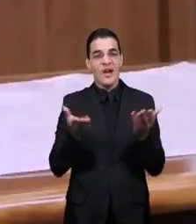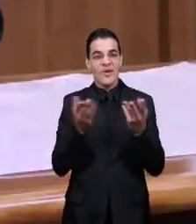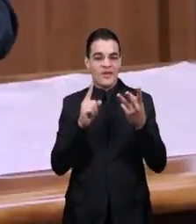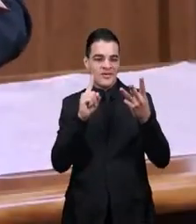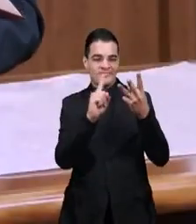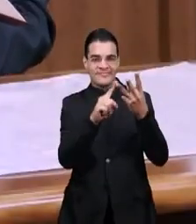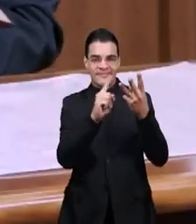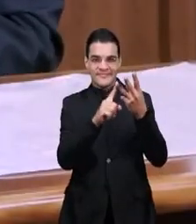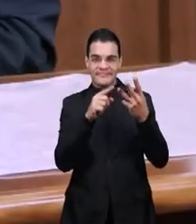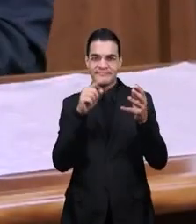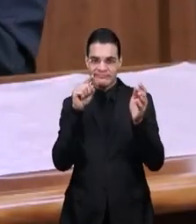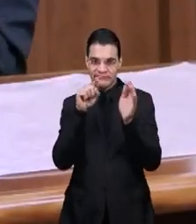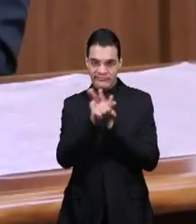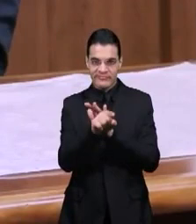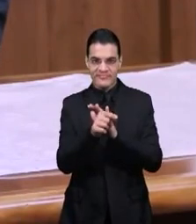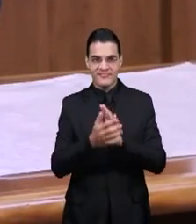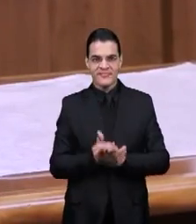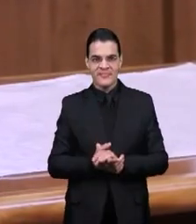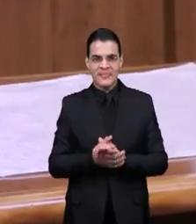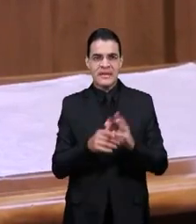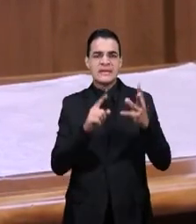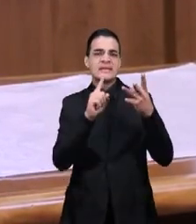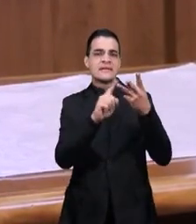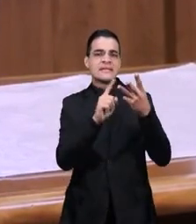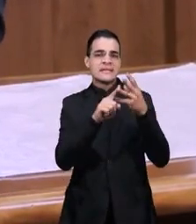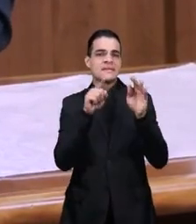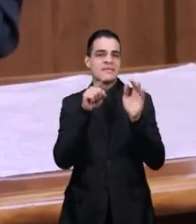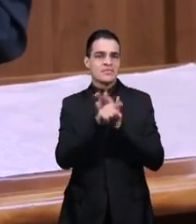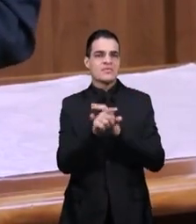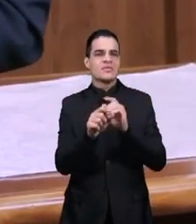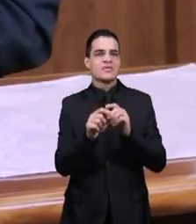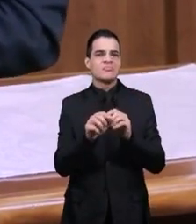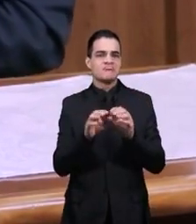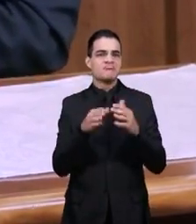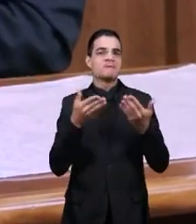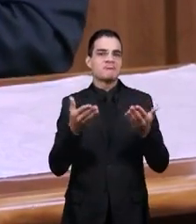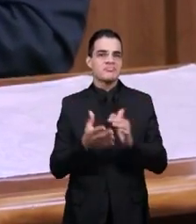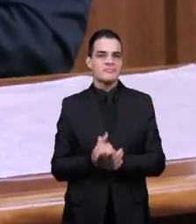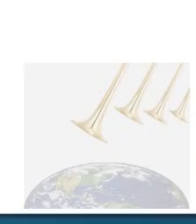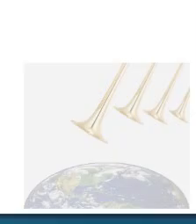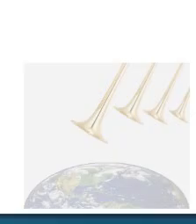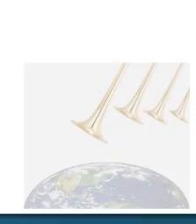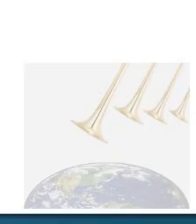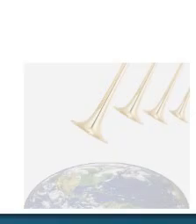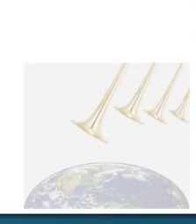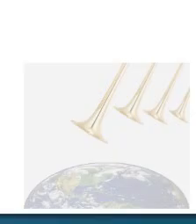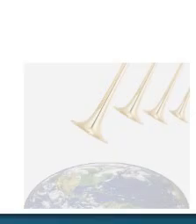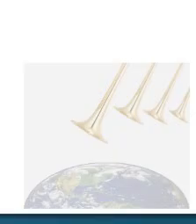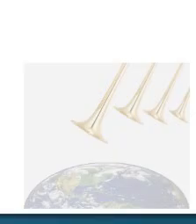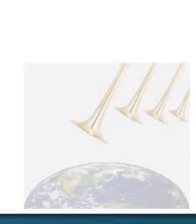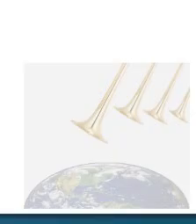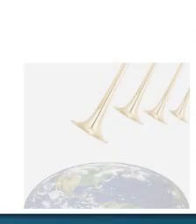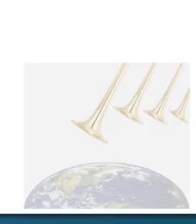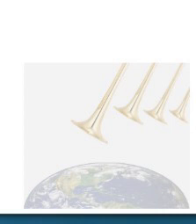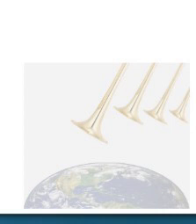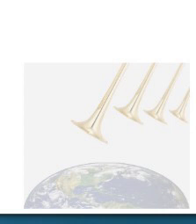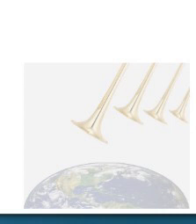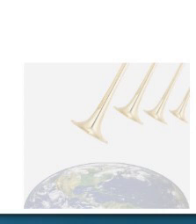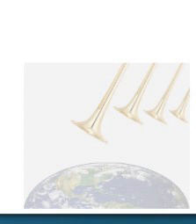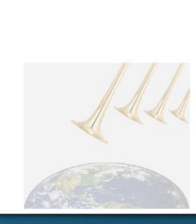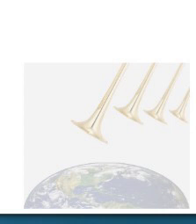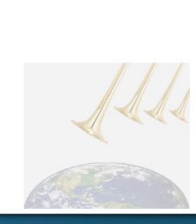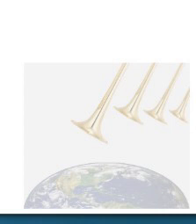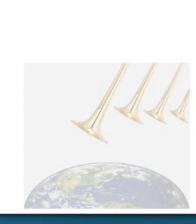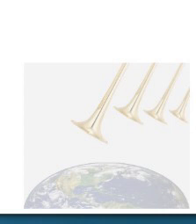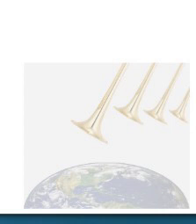third and last question now. And our third and last question says the following. Cite the four fundamental